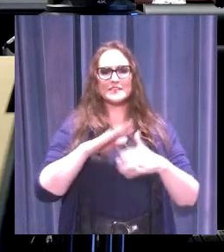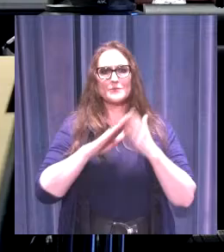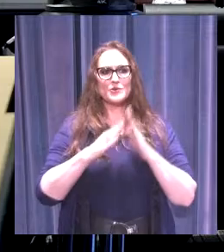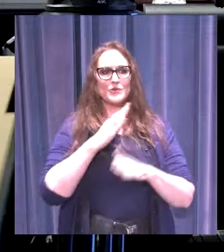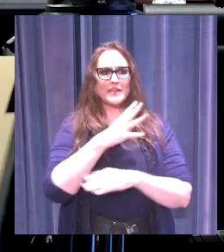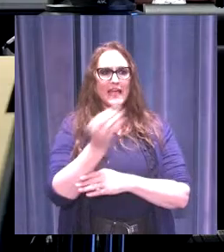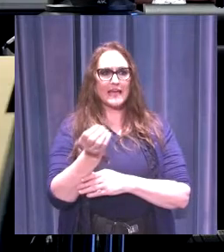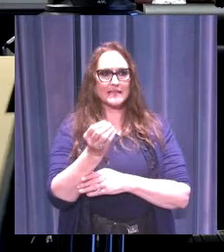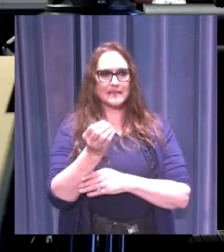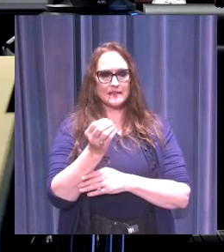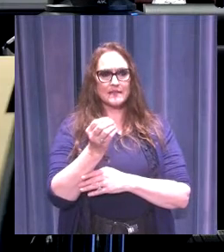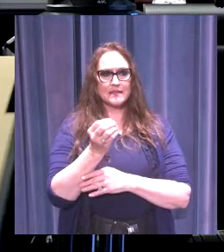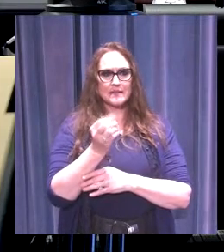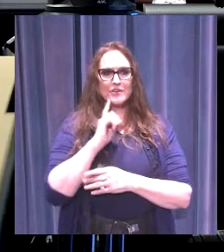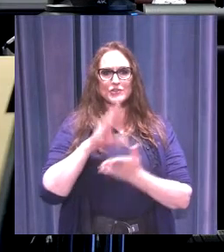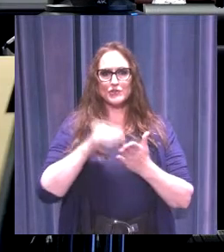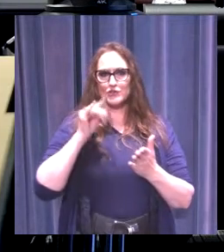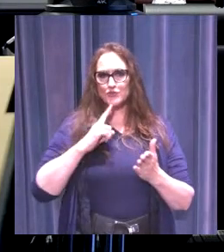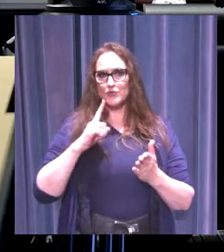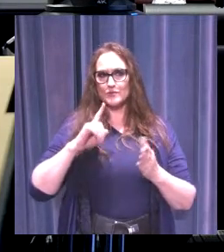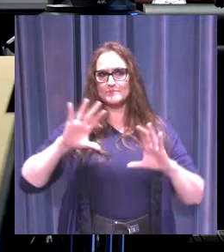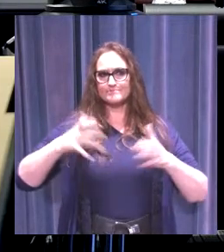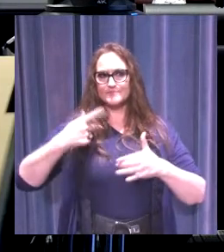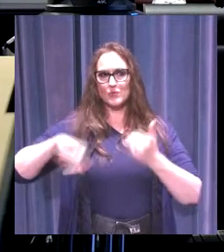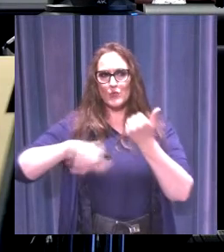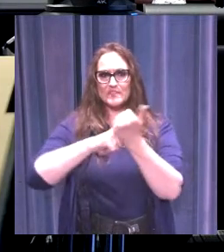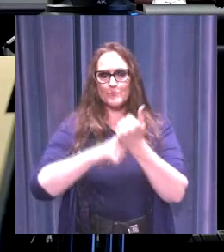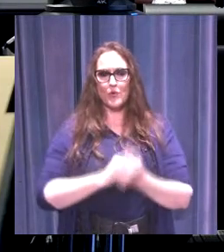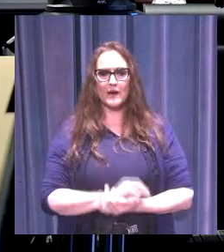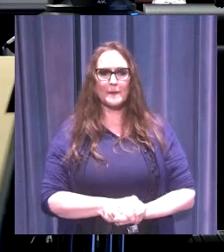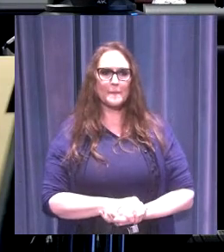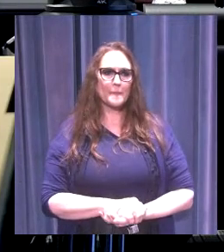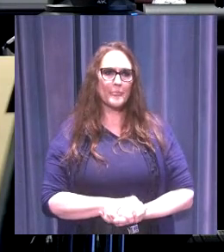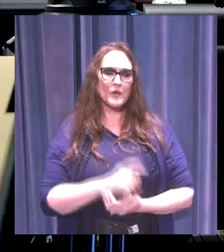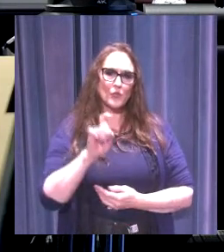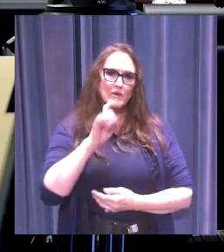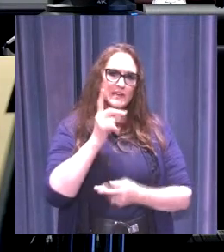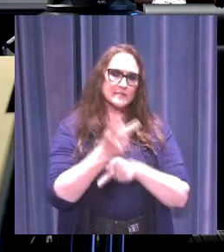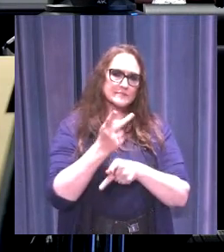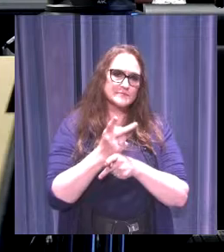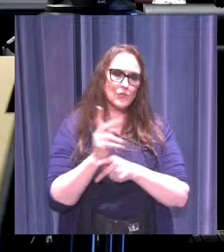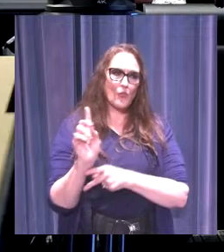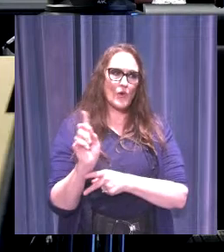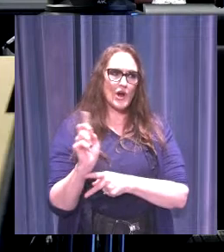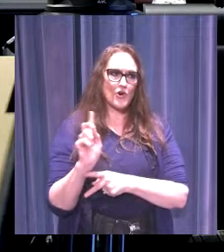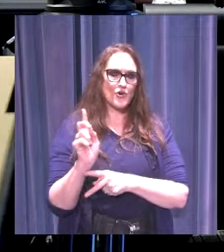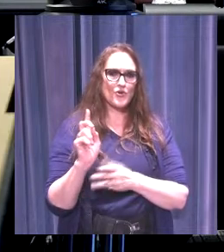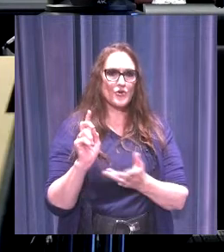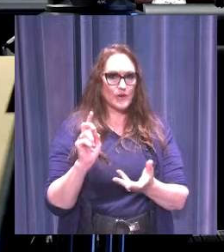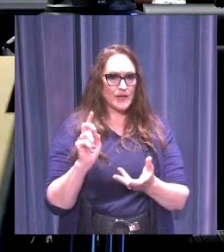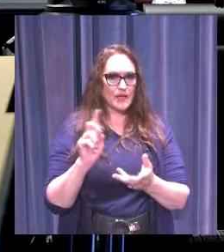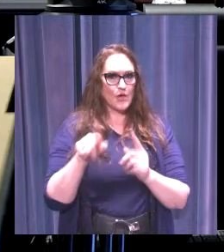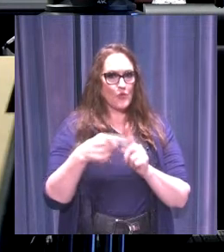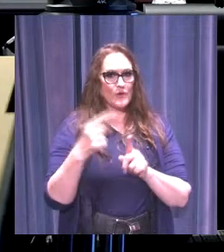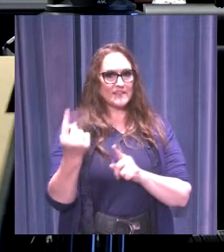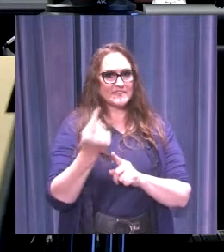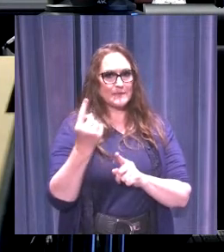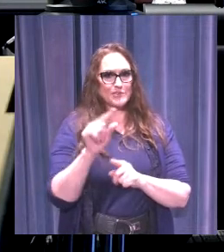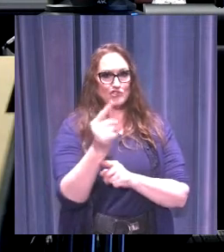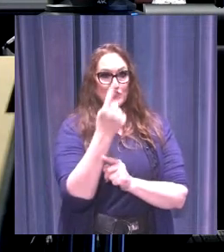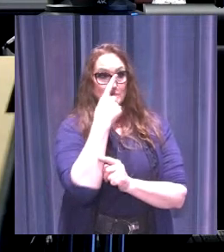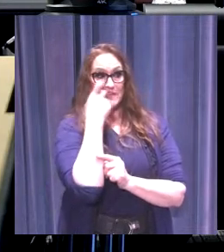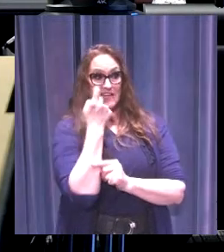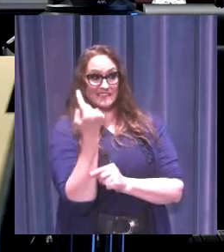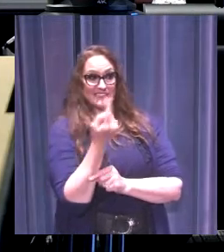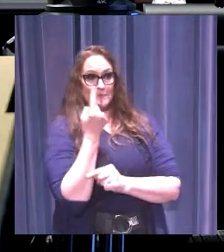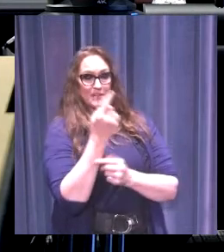to the student body that we support. So we need to be cautious when something's just because